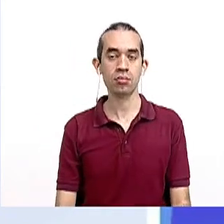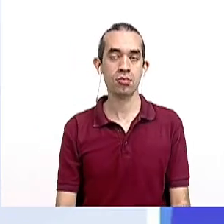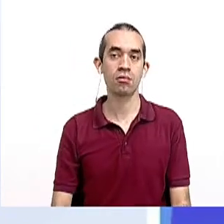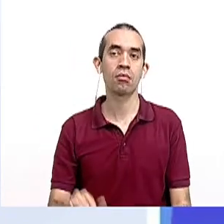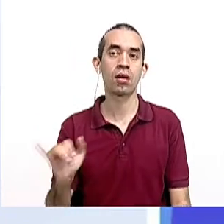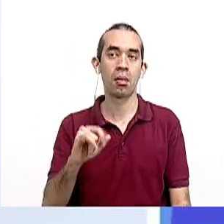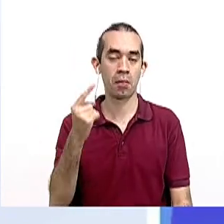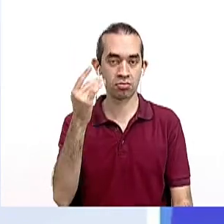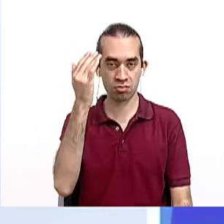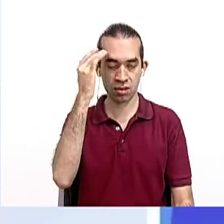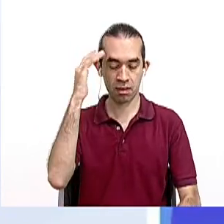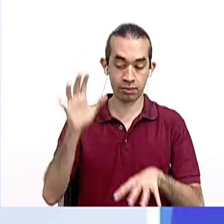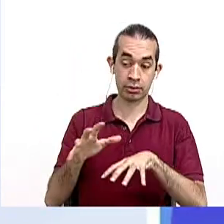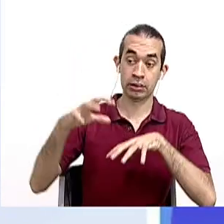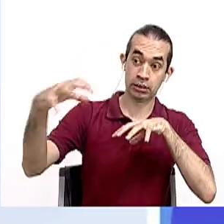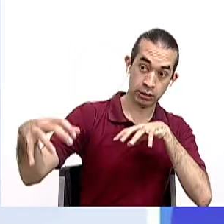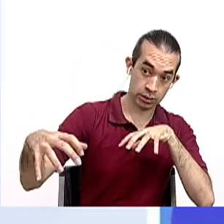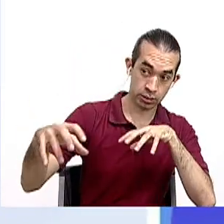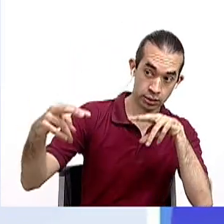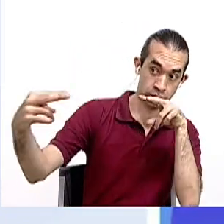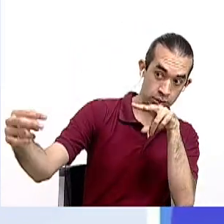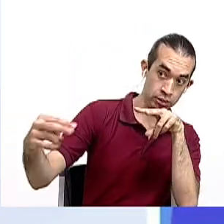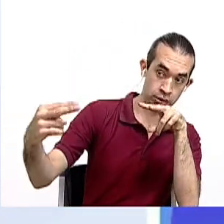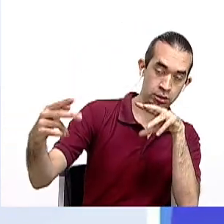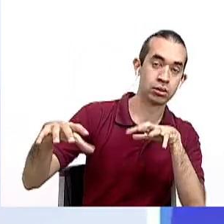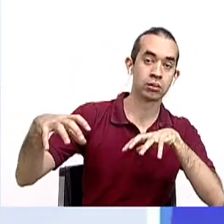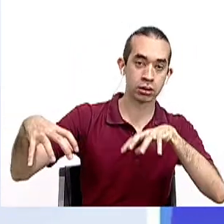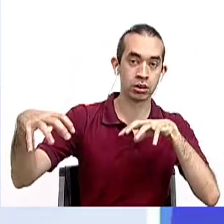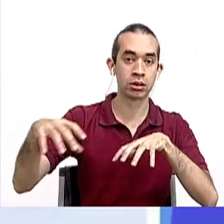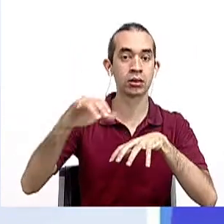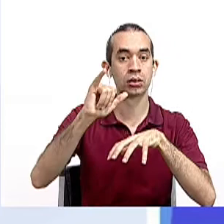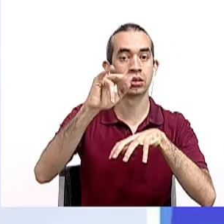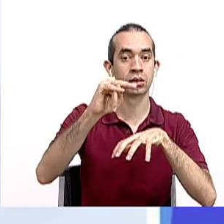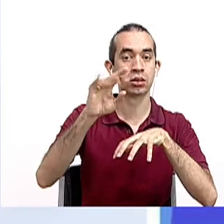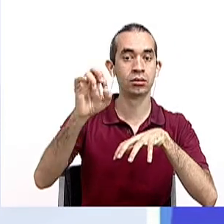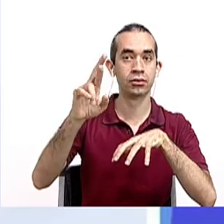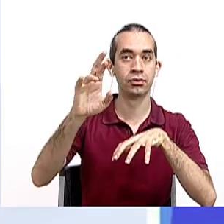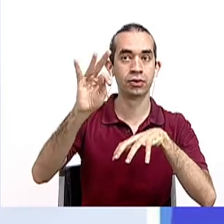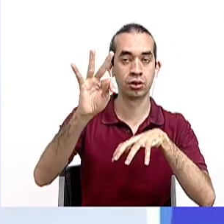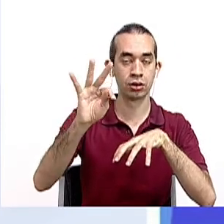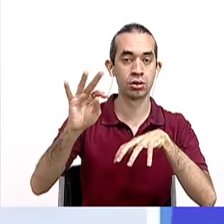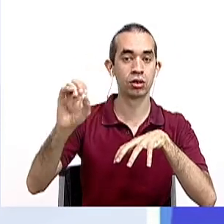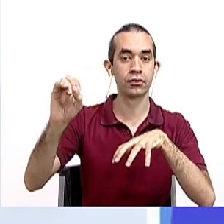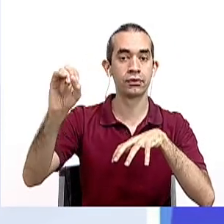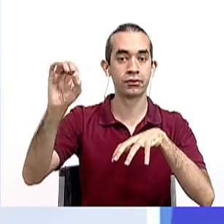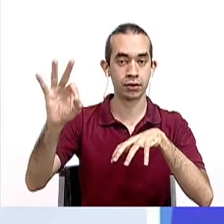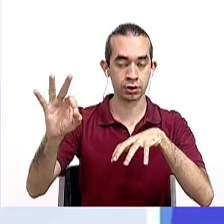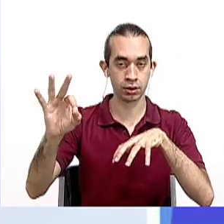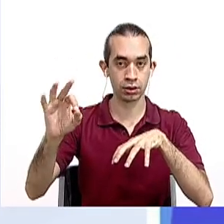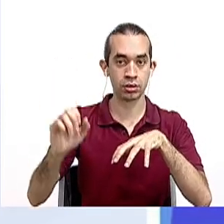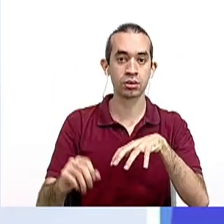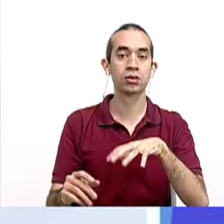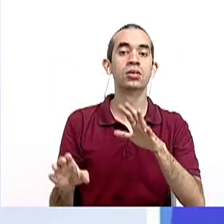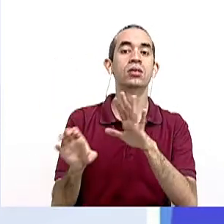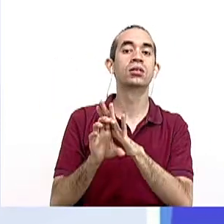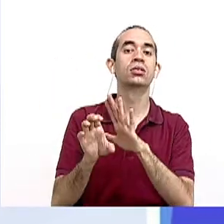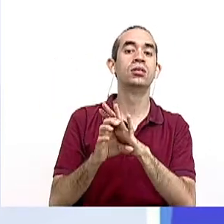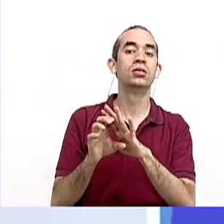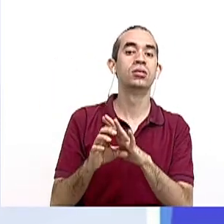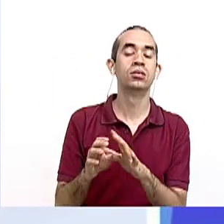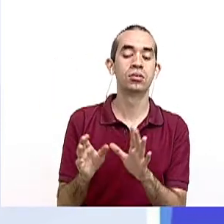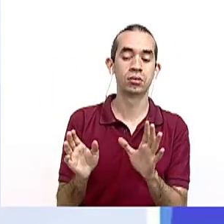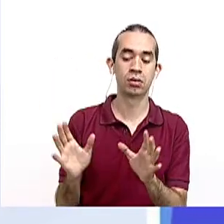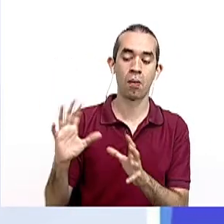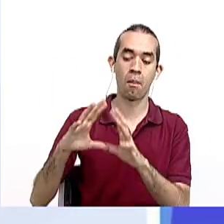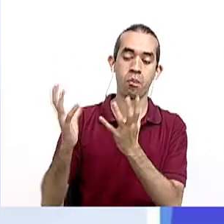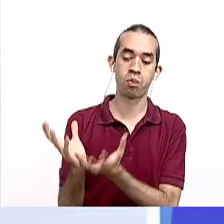front of, and in front of, for example, in this case, the ball is in front of the box. But here I can